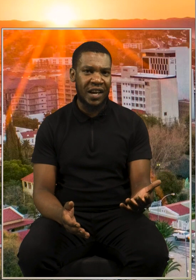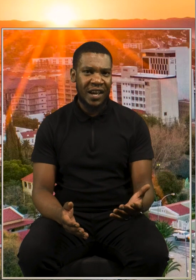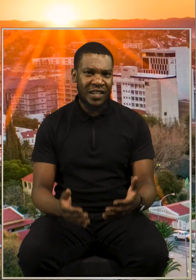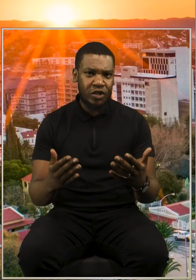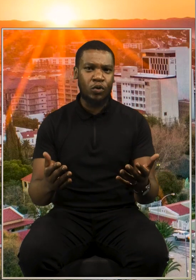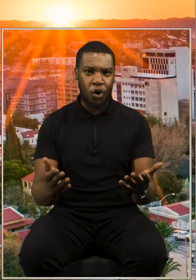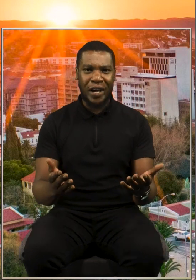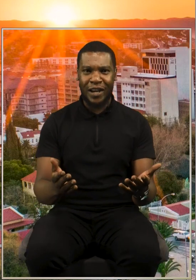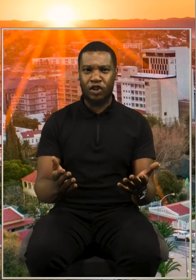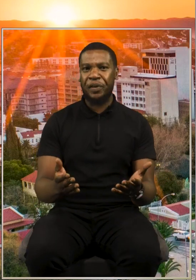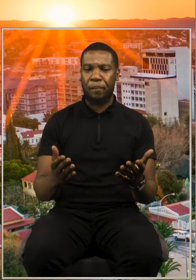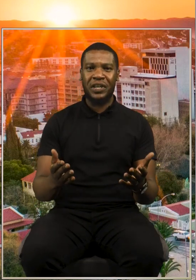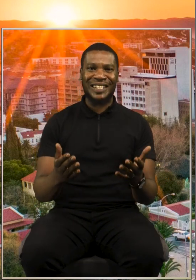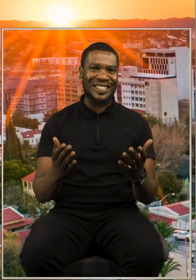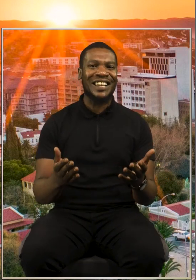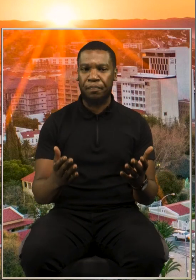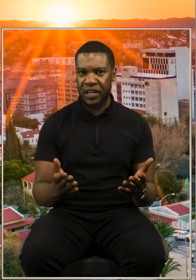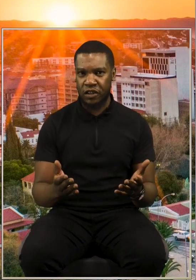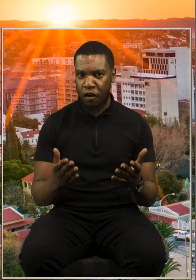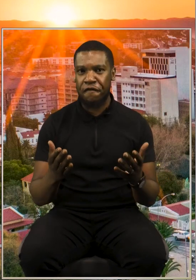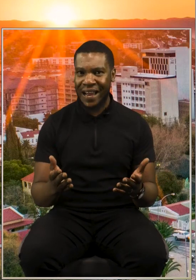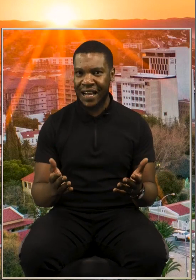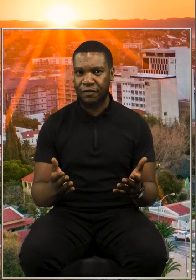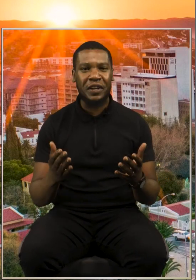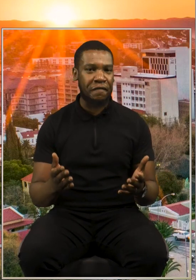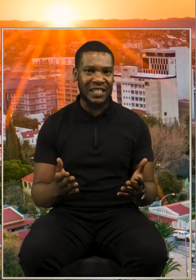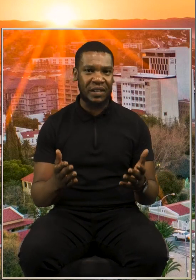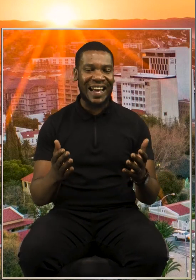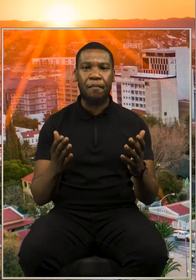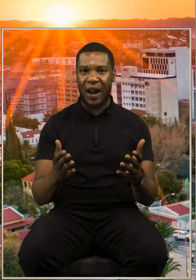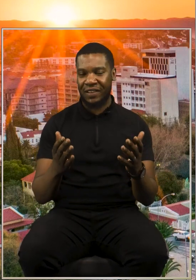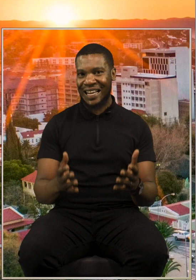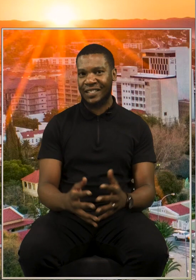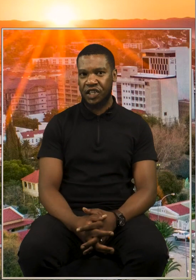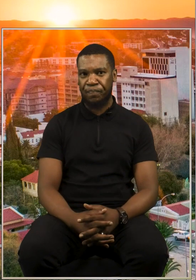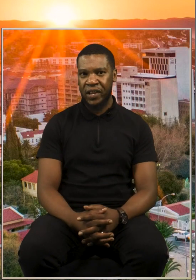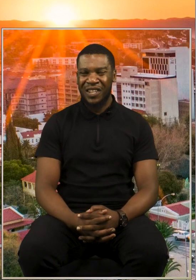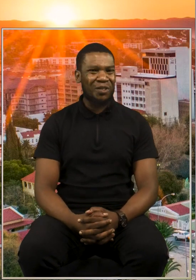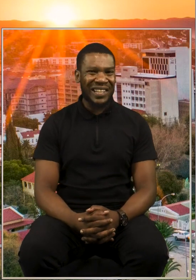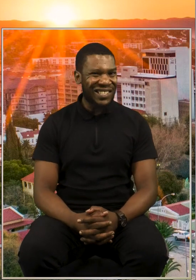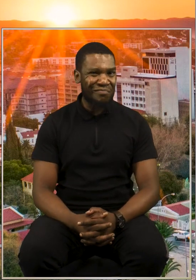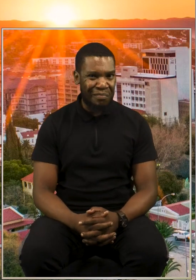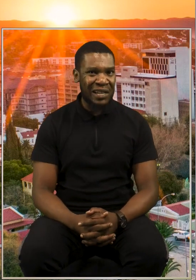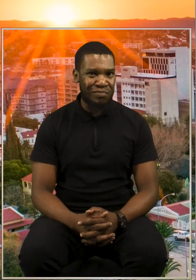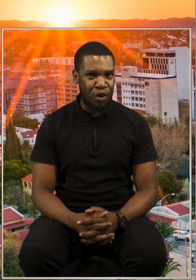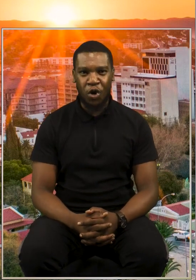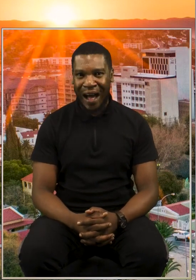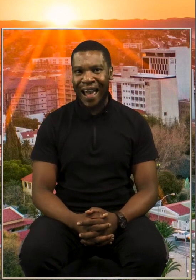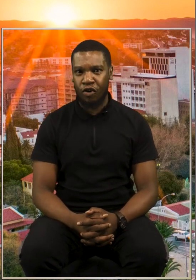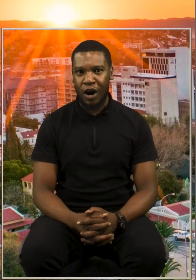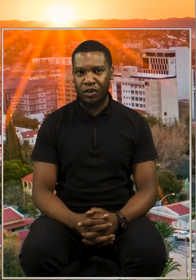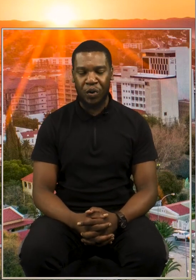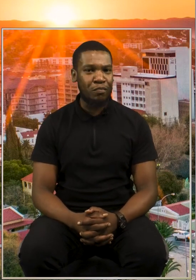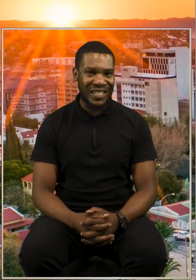election and still go ahead to be appointed State Minister of Finance for Investment and Privatization. So there isn't much moral